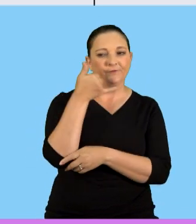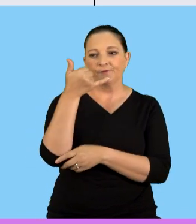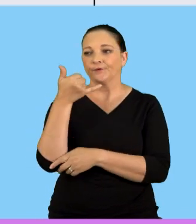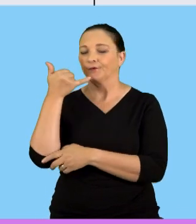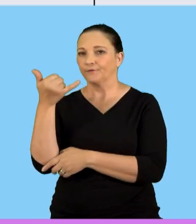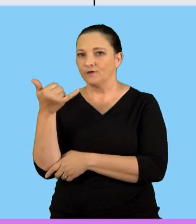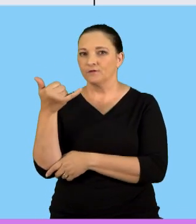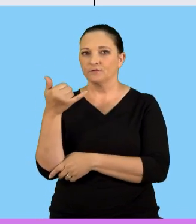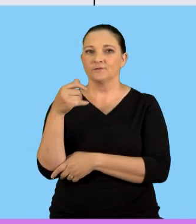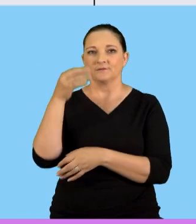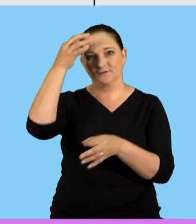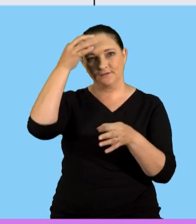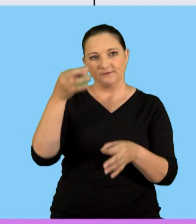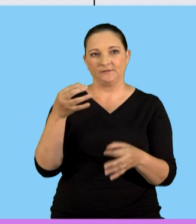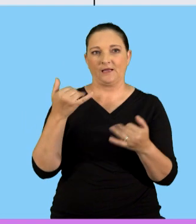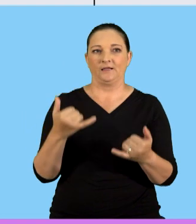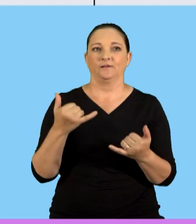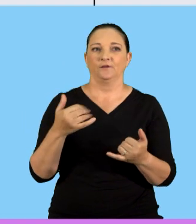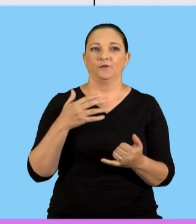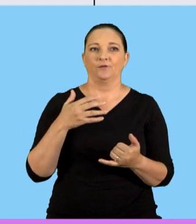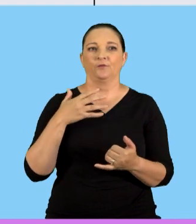She decides on Travelwell buses.